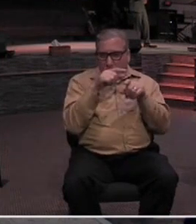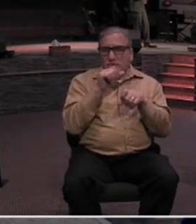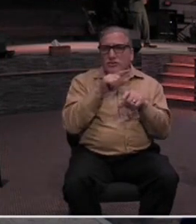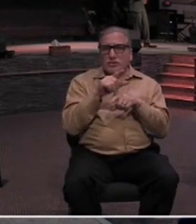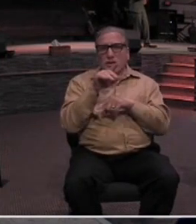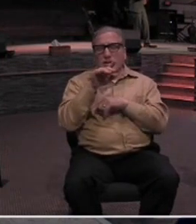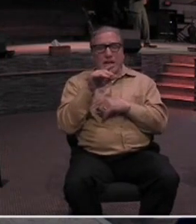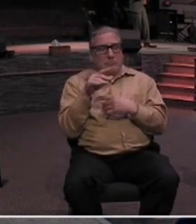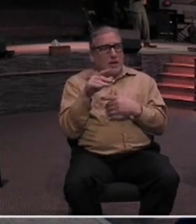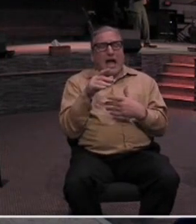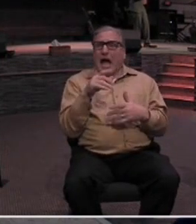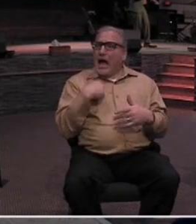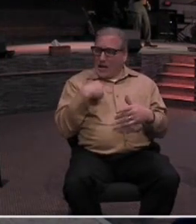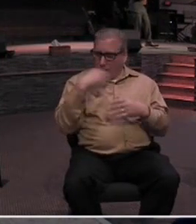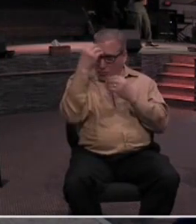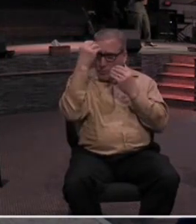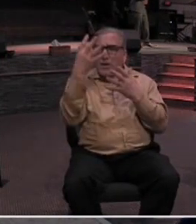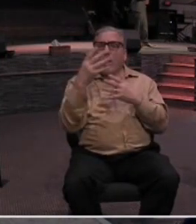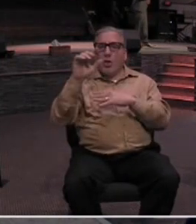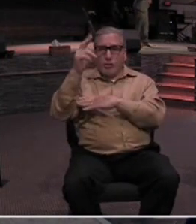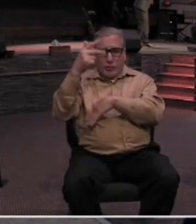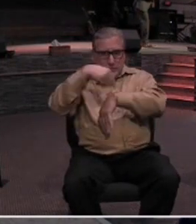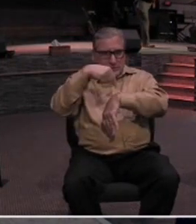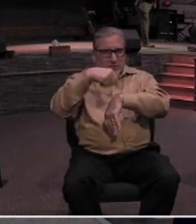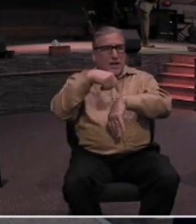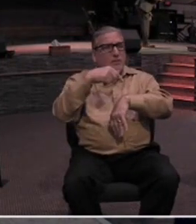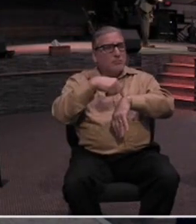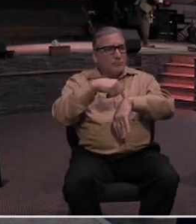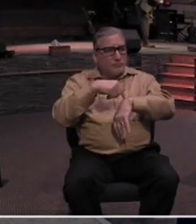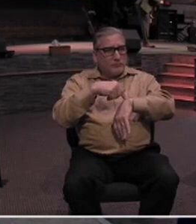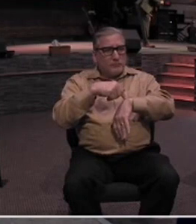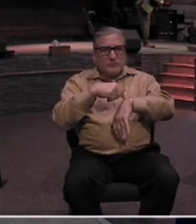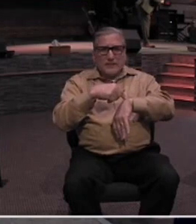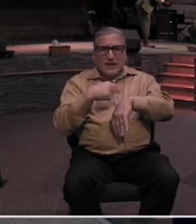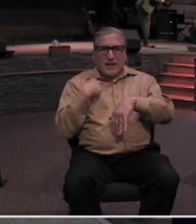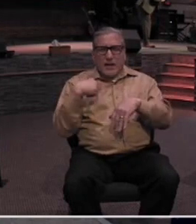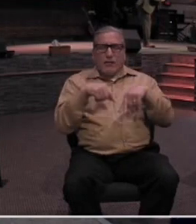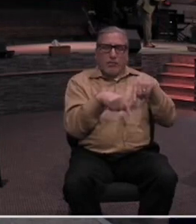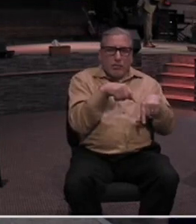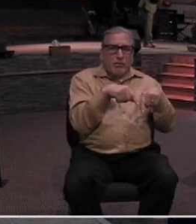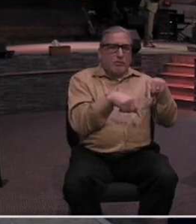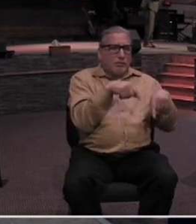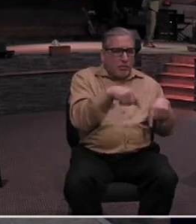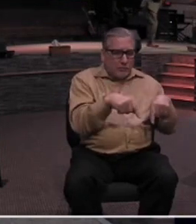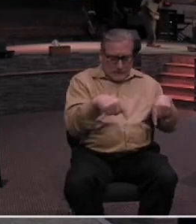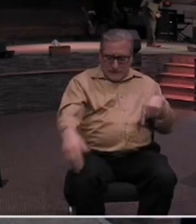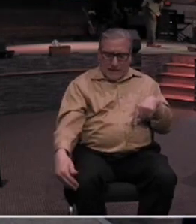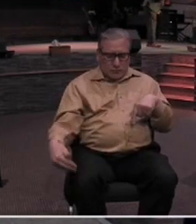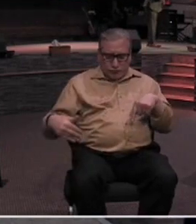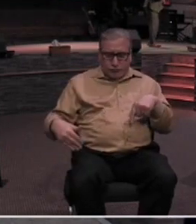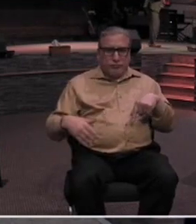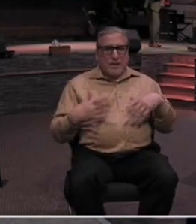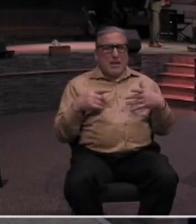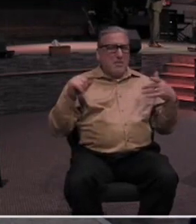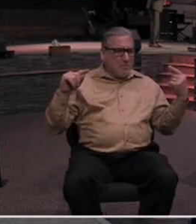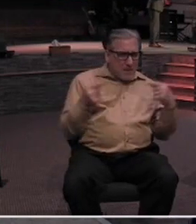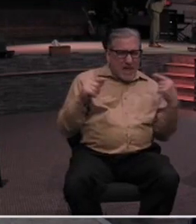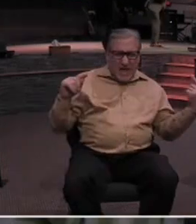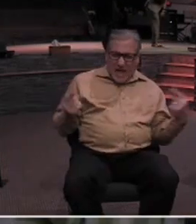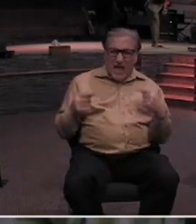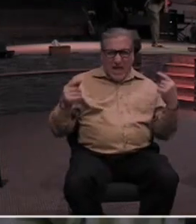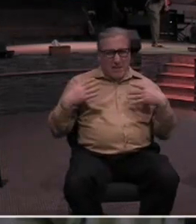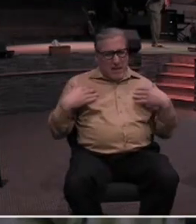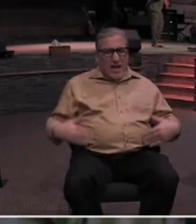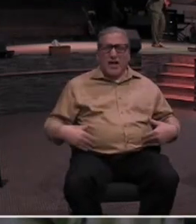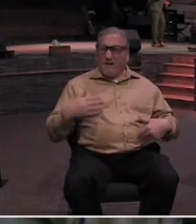I obeyed the Lord the third time. I hobble out, amen, cast all the way up to my knee, pain shooting through my body. But